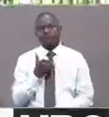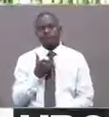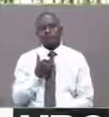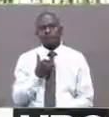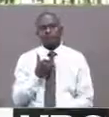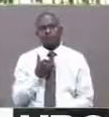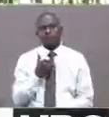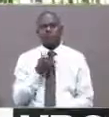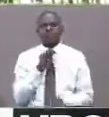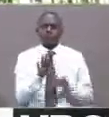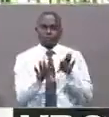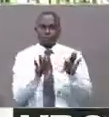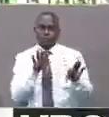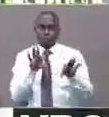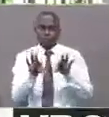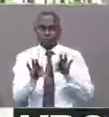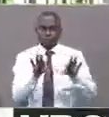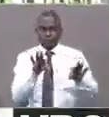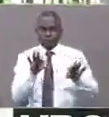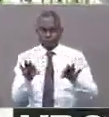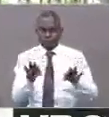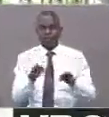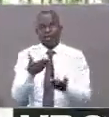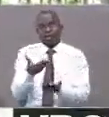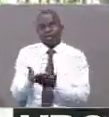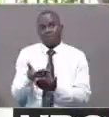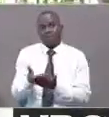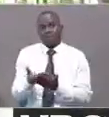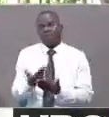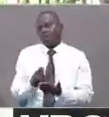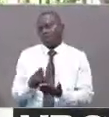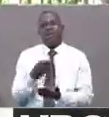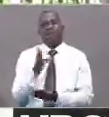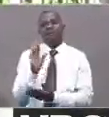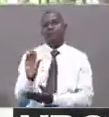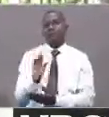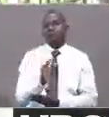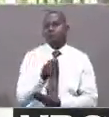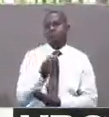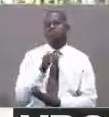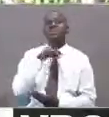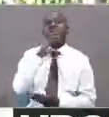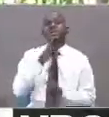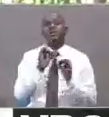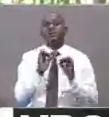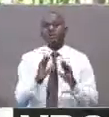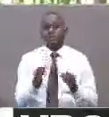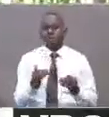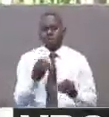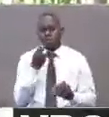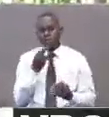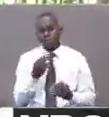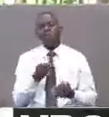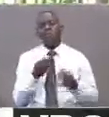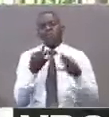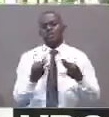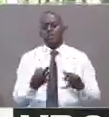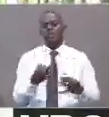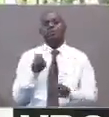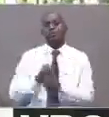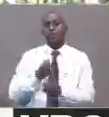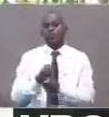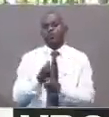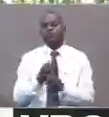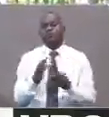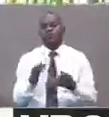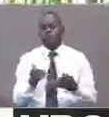we need to spot out the swamps because the funds are not enough. And when we look at how things have been operating, they